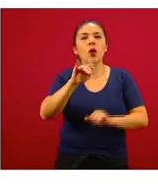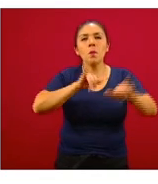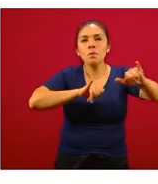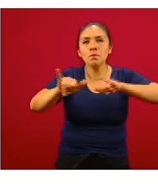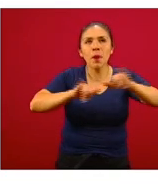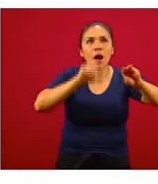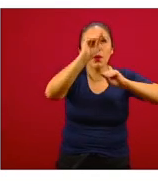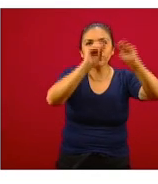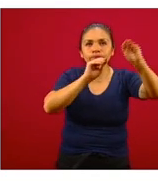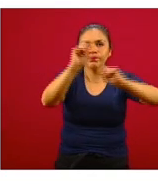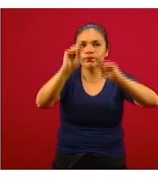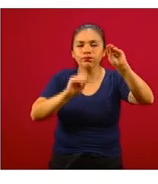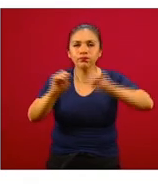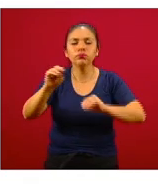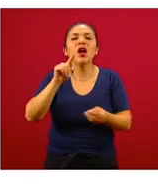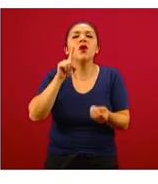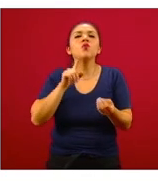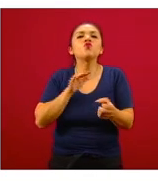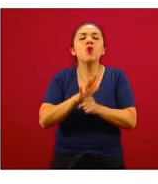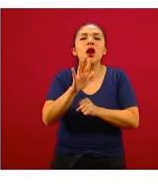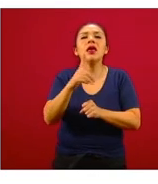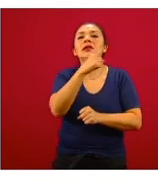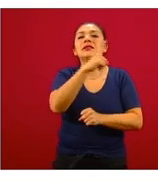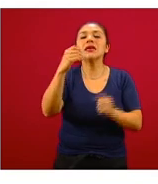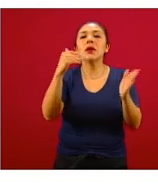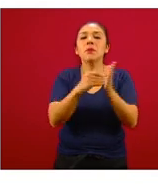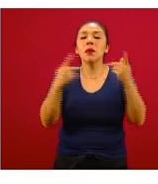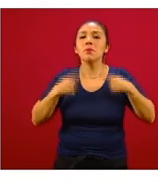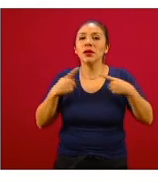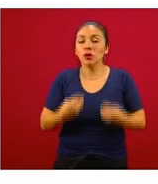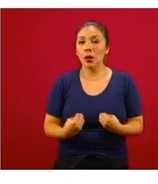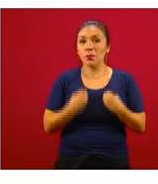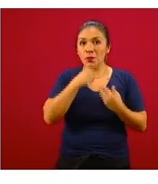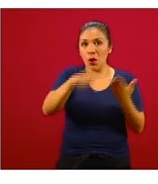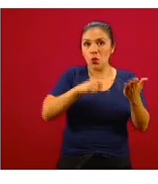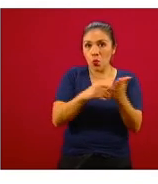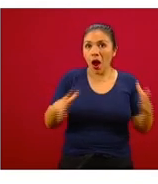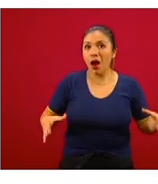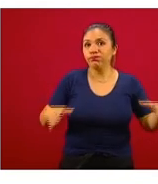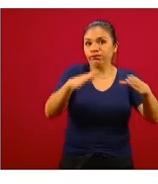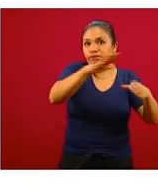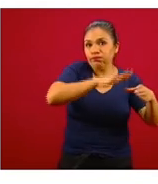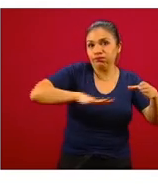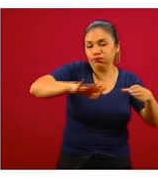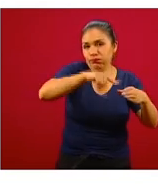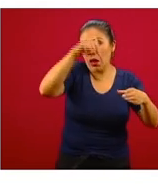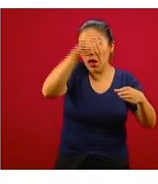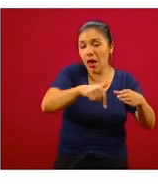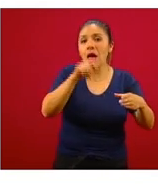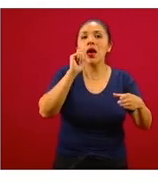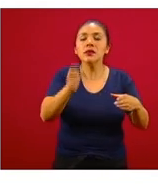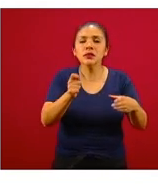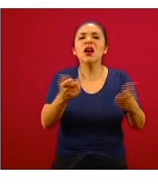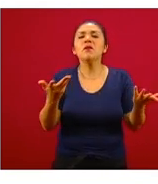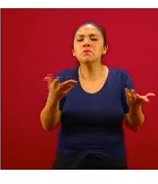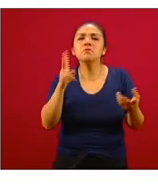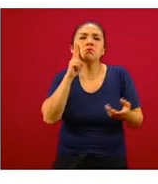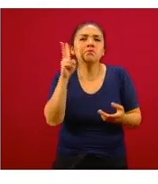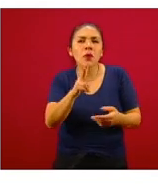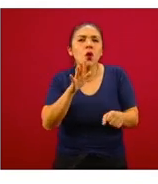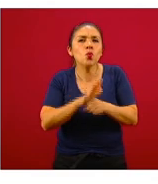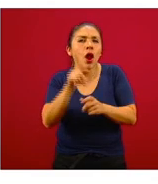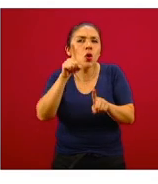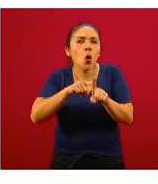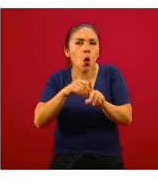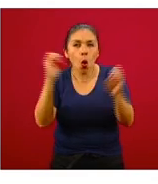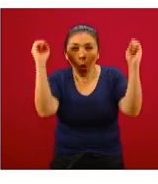Here we have the incidence, the active pandemic incidence rate, which, as you may recall, is the